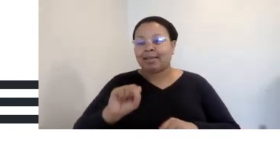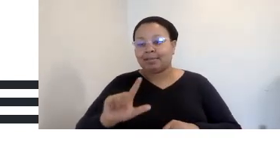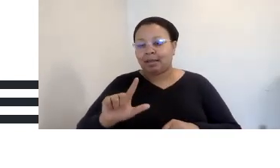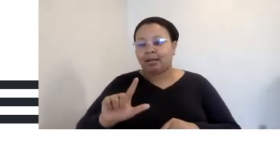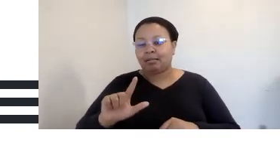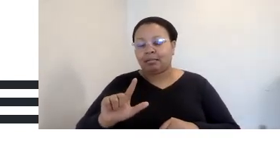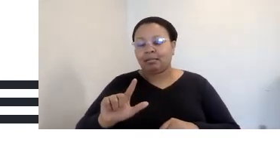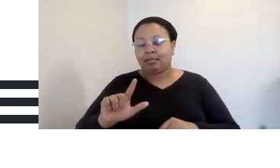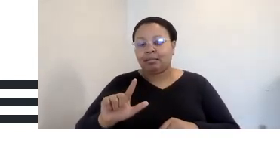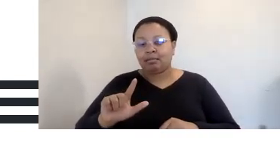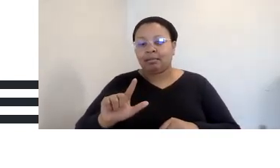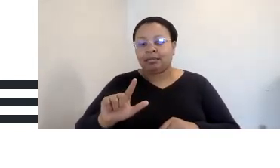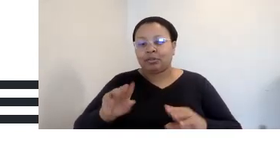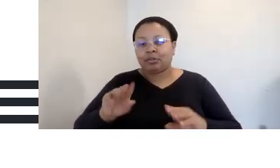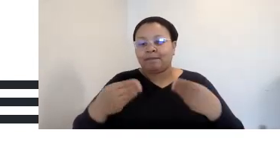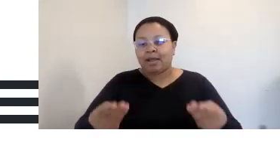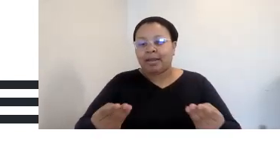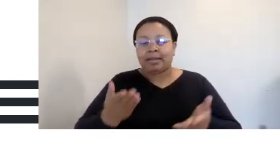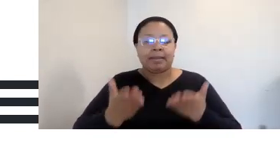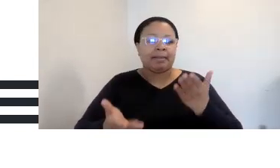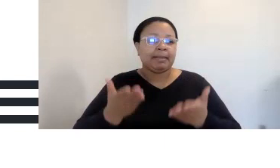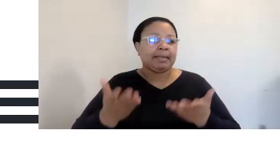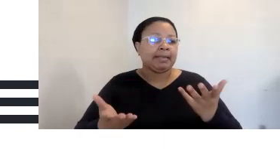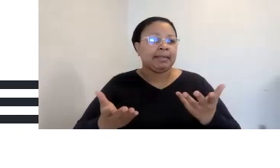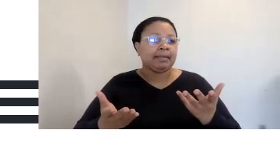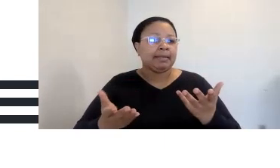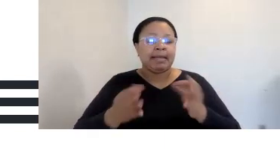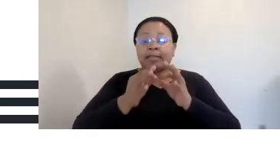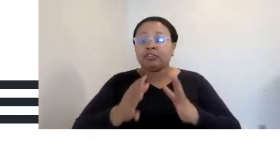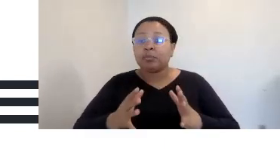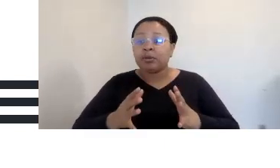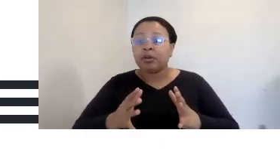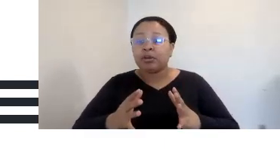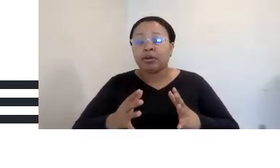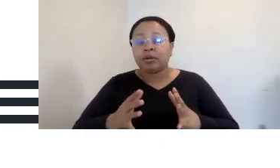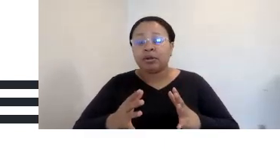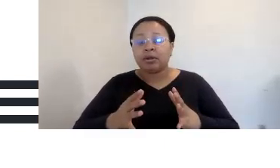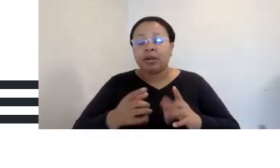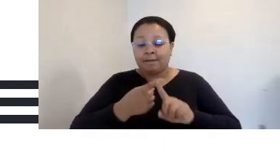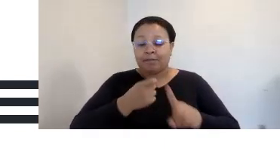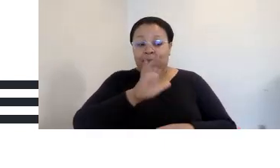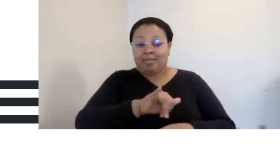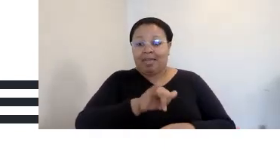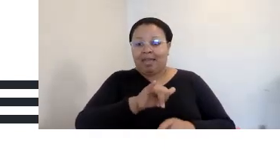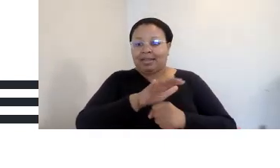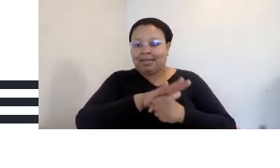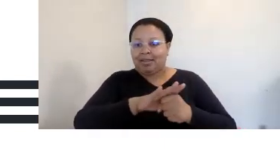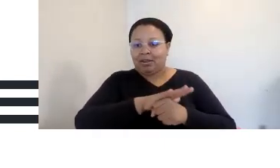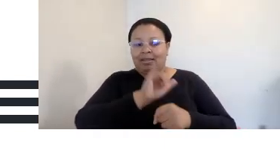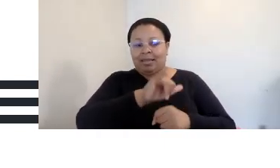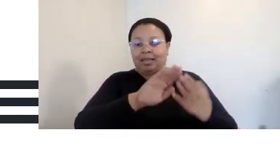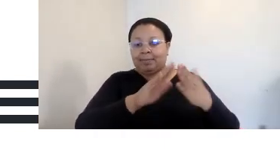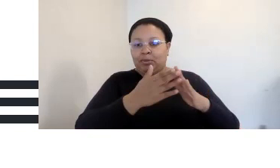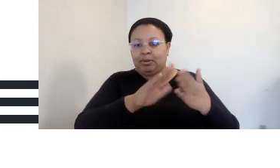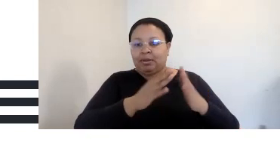So providing like maybe an interpreter from that particular community